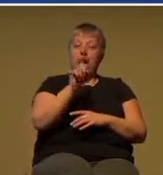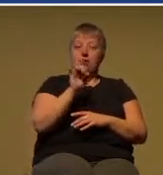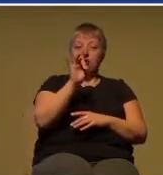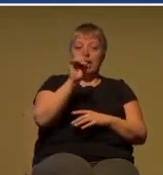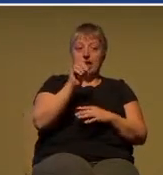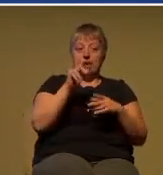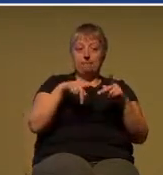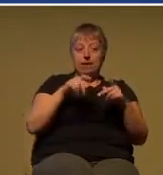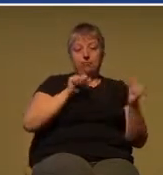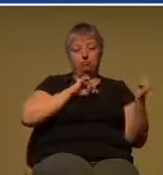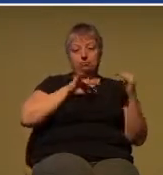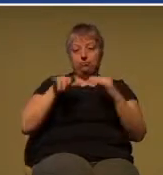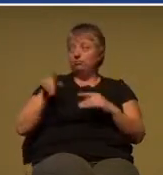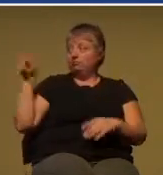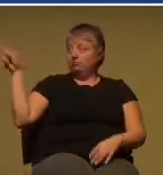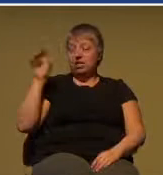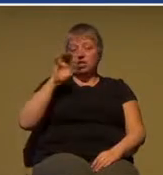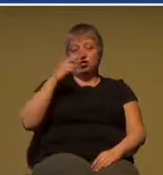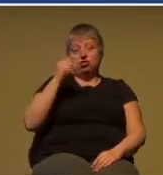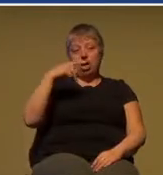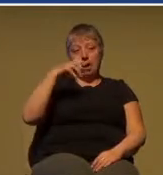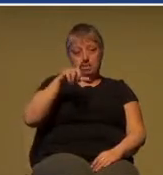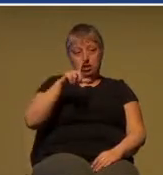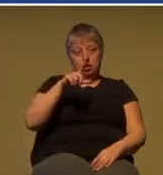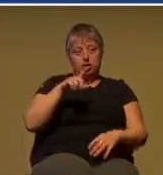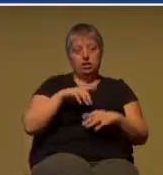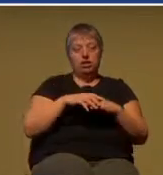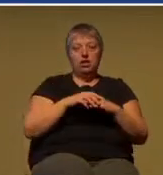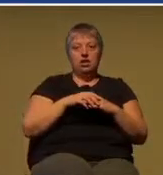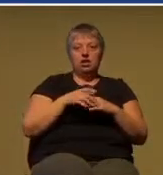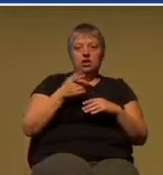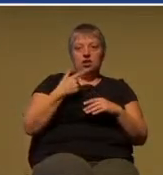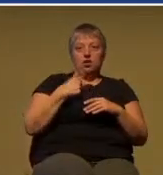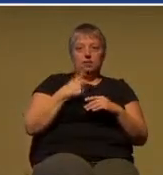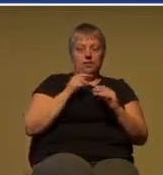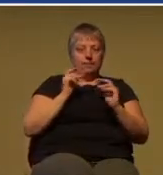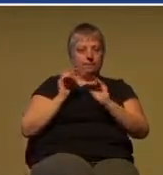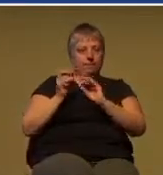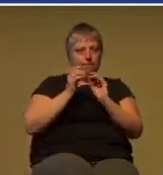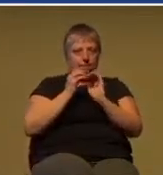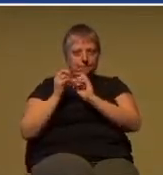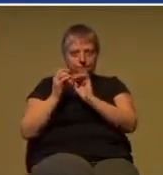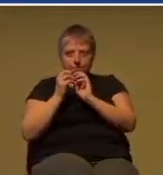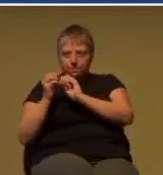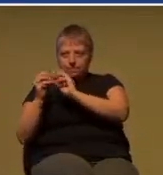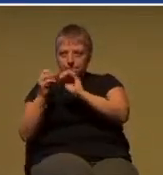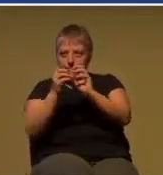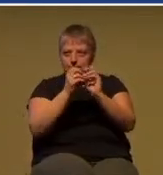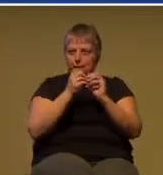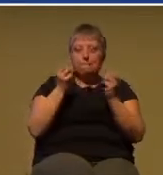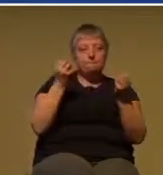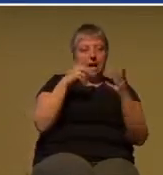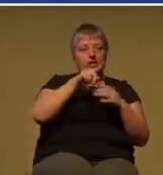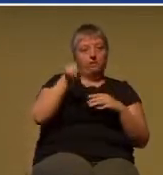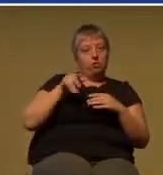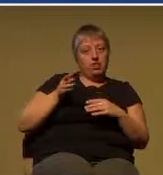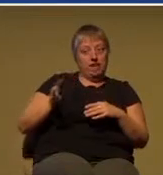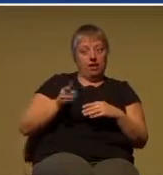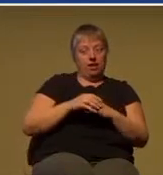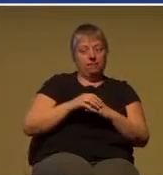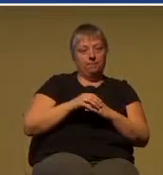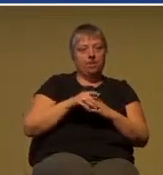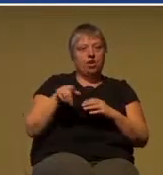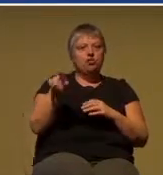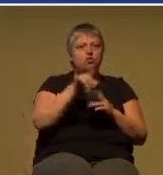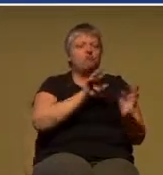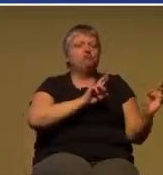chapel. And the buzz when we walked into that room that night, many of you were there, and you were so ready